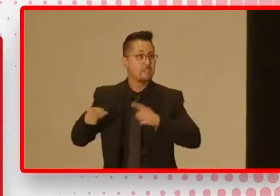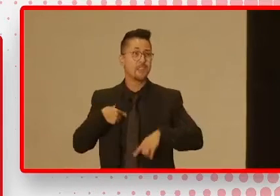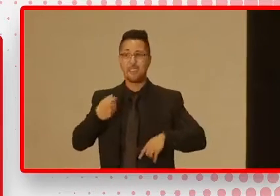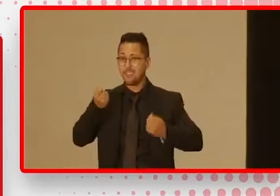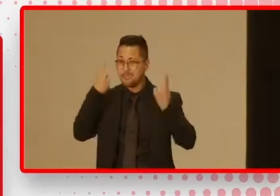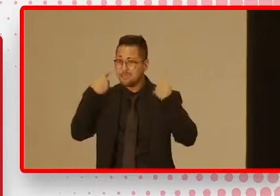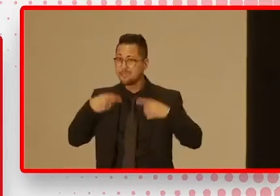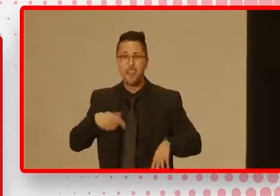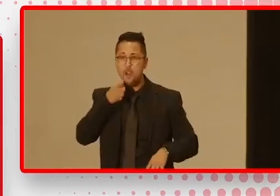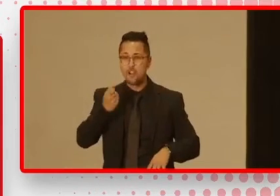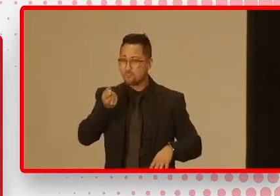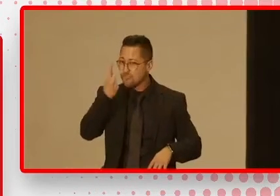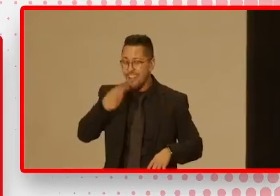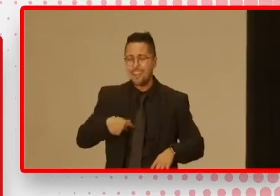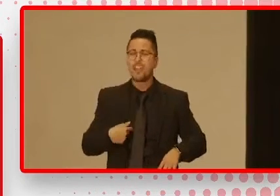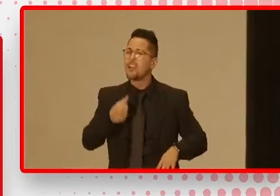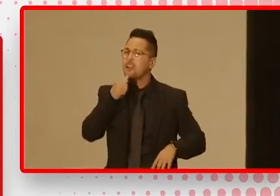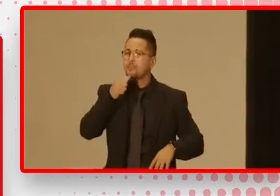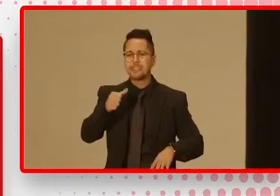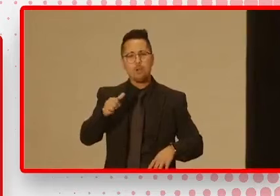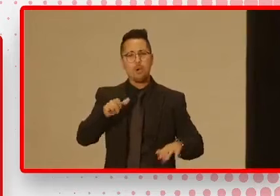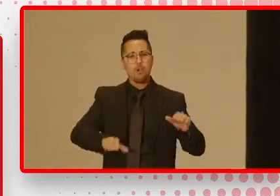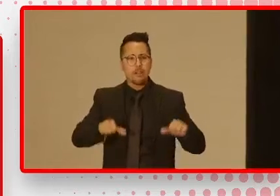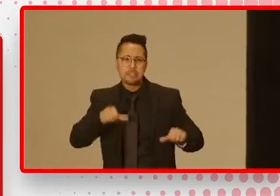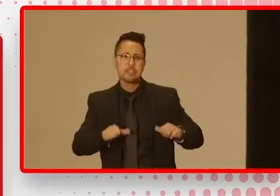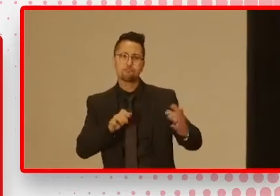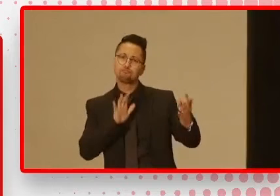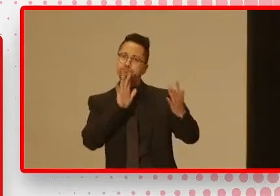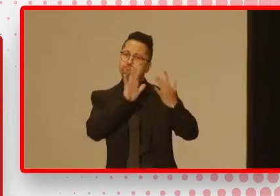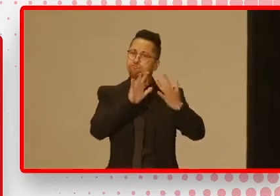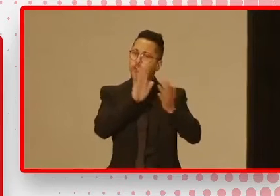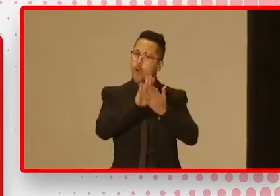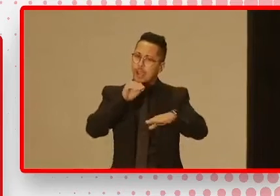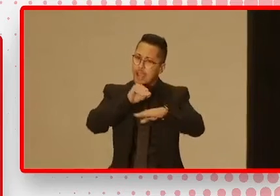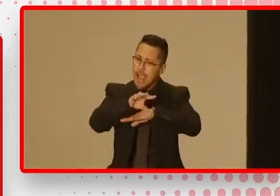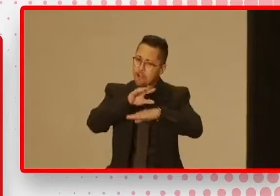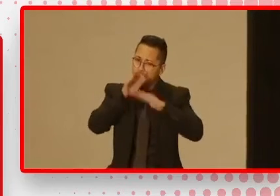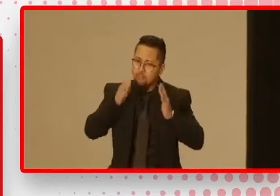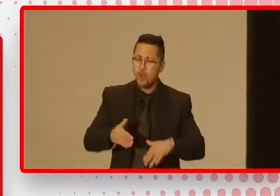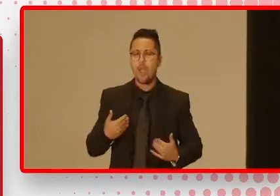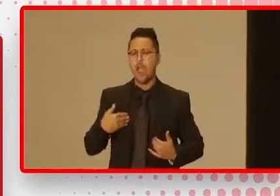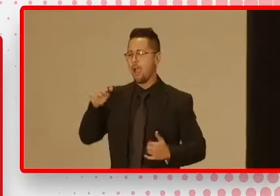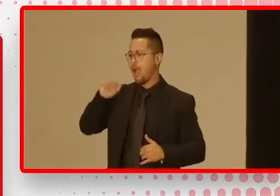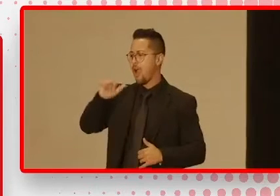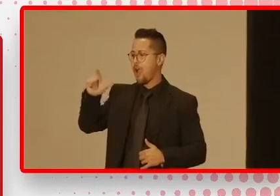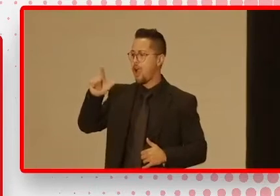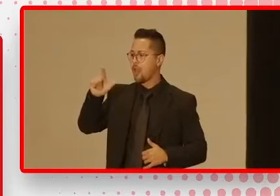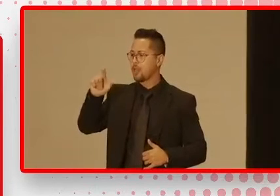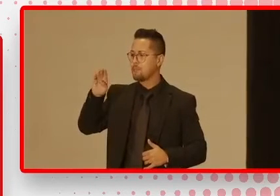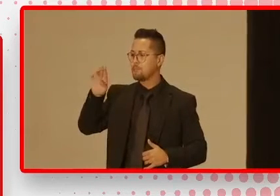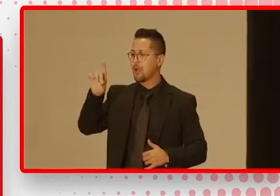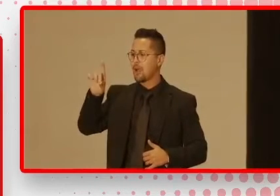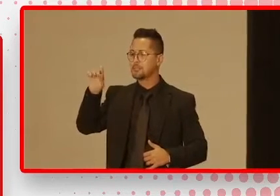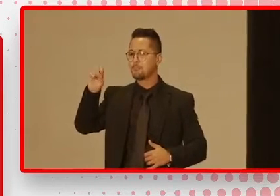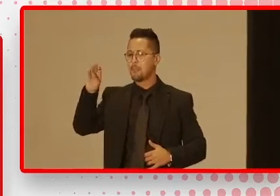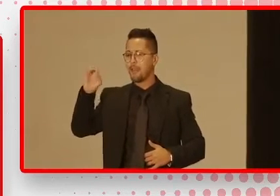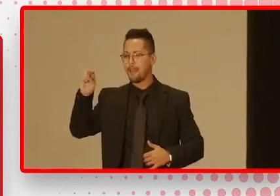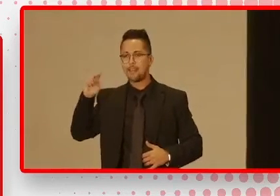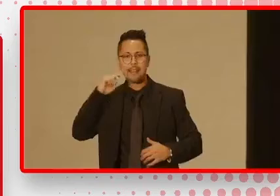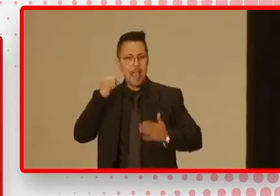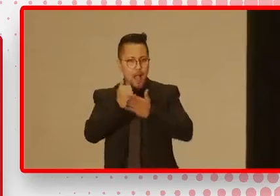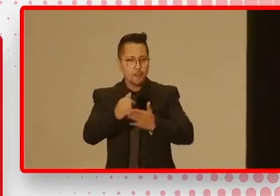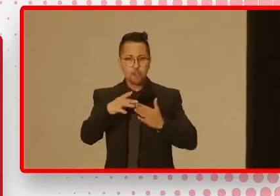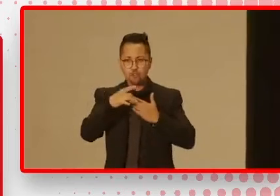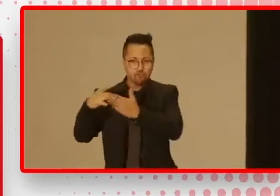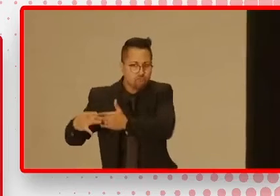ever hesitate to reach out to your counselor. We have ombudsmen that are there to help our customers navigate the system, or with anything